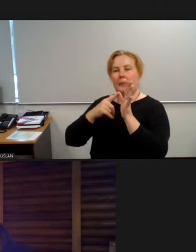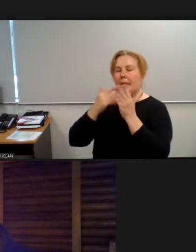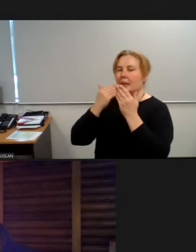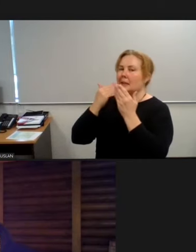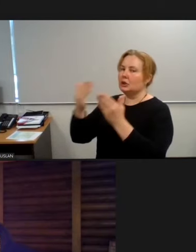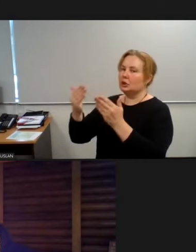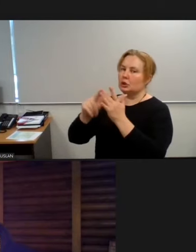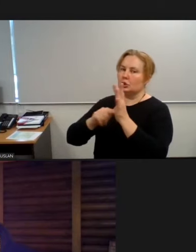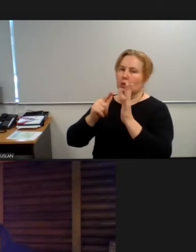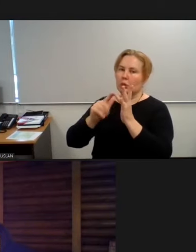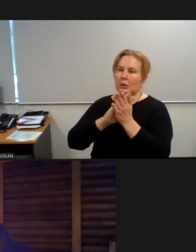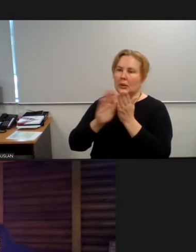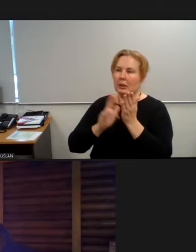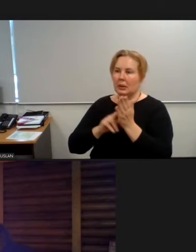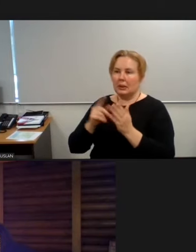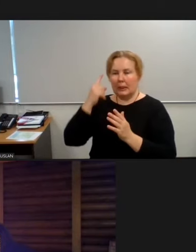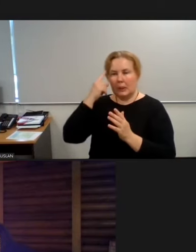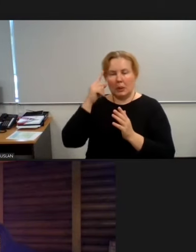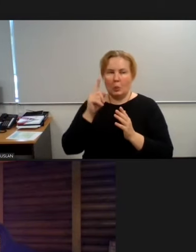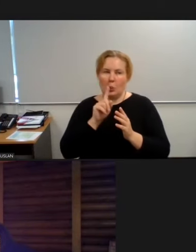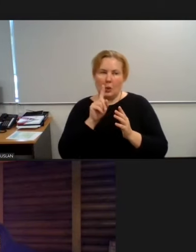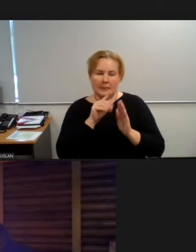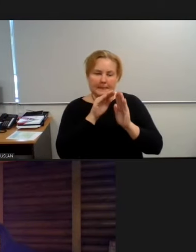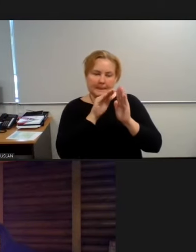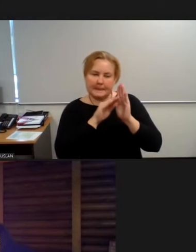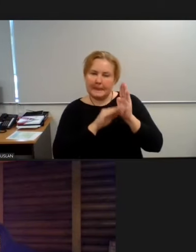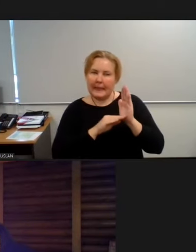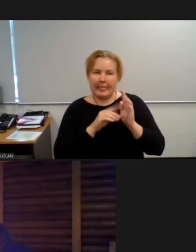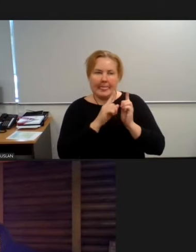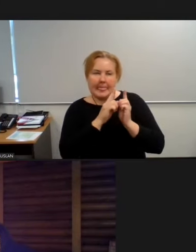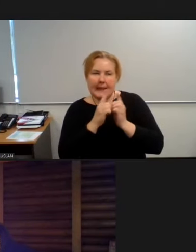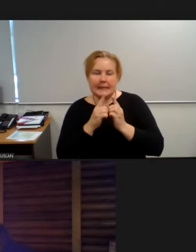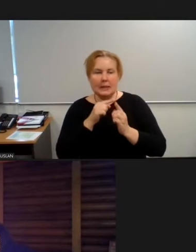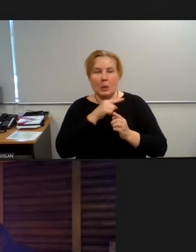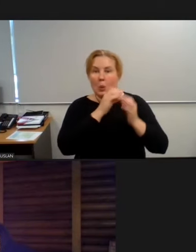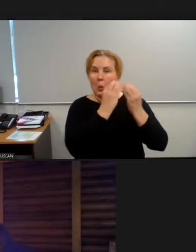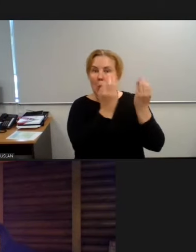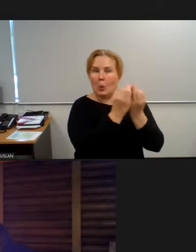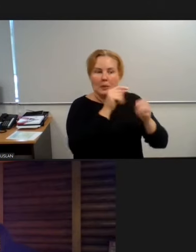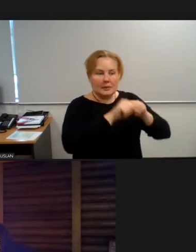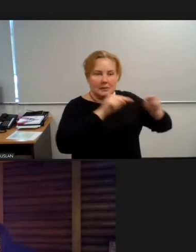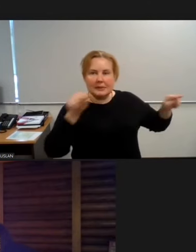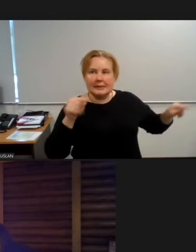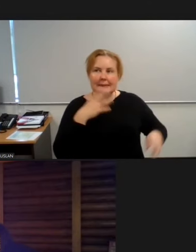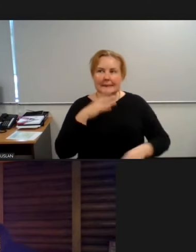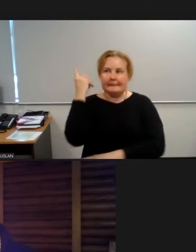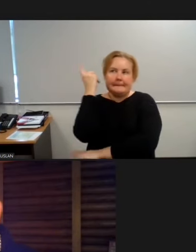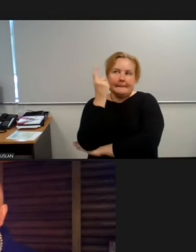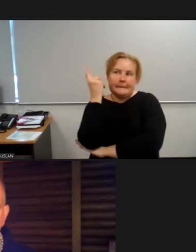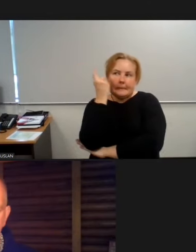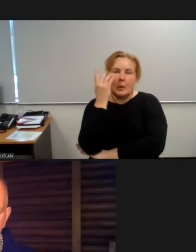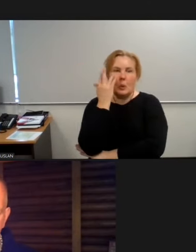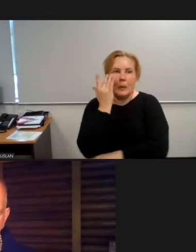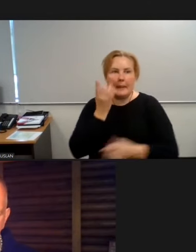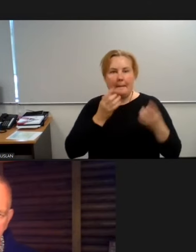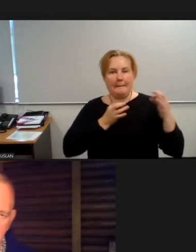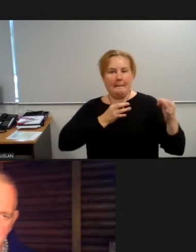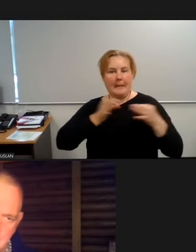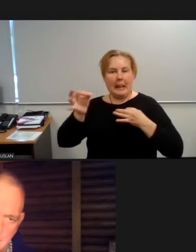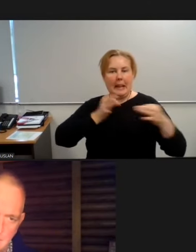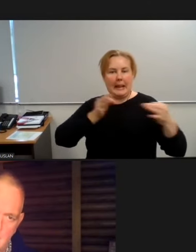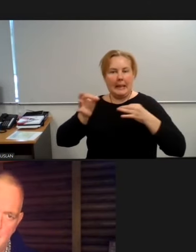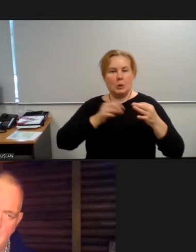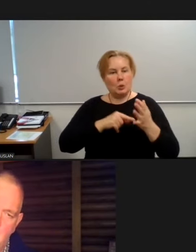organisations return to work and the sorts of things organisations should consider. Now, I know some of that information is up online on the